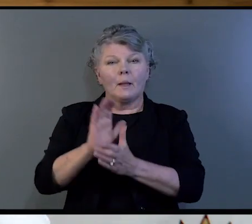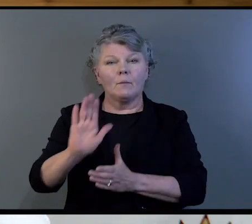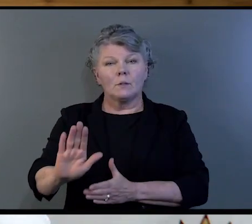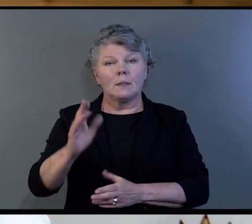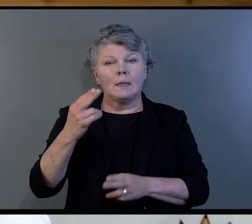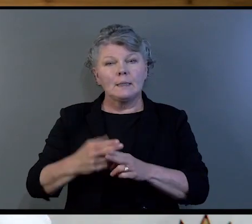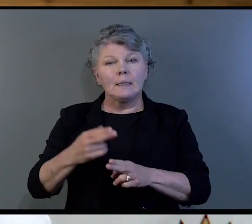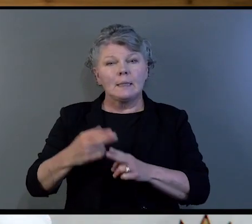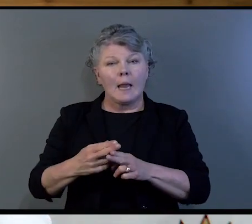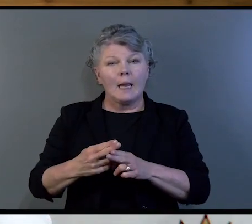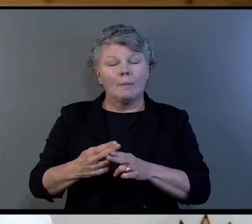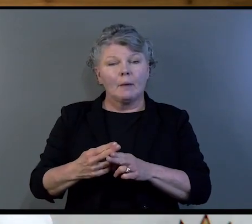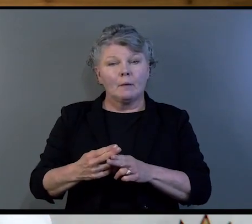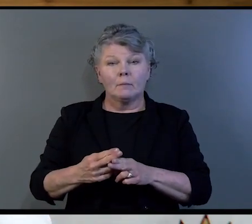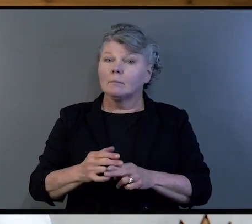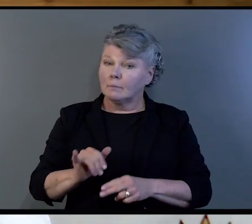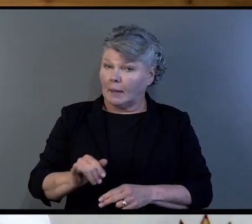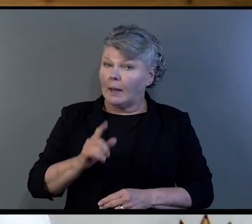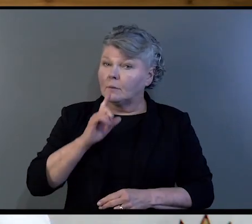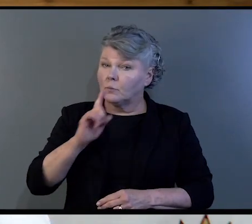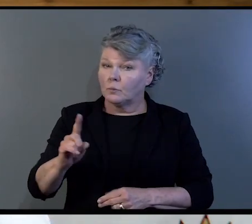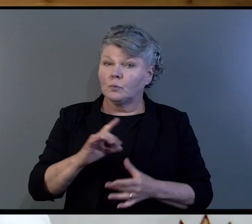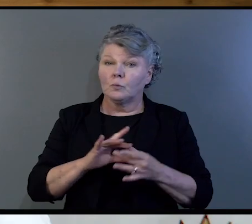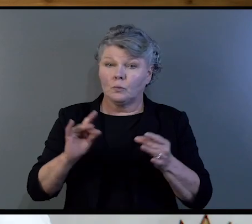his name. And that is no myth.